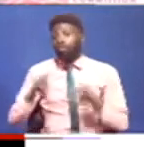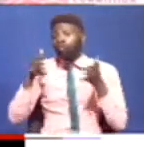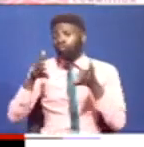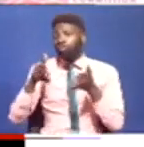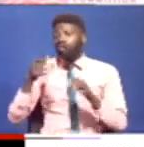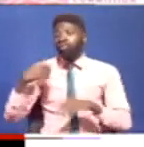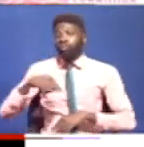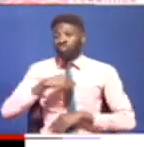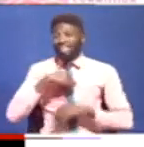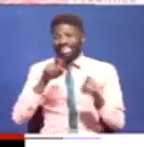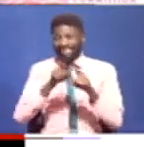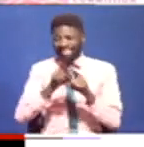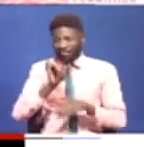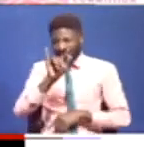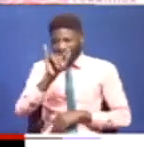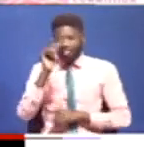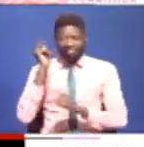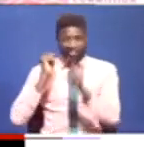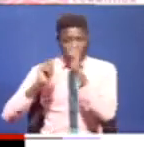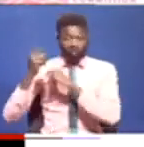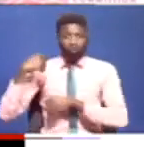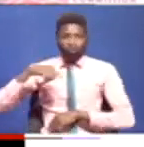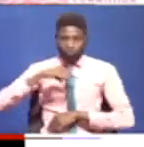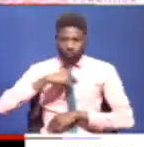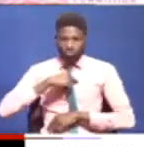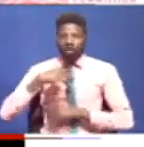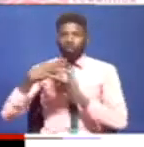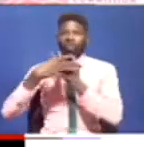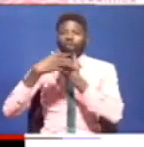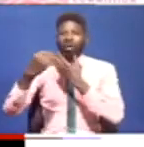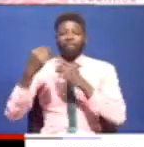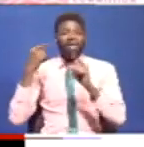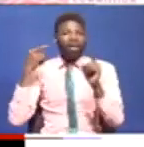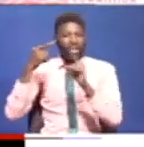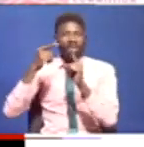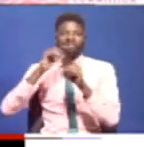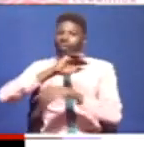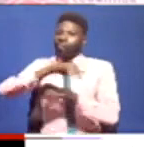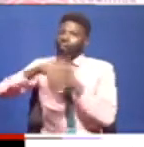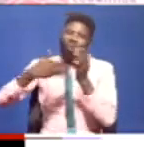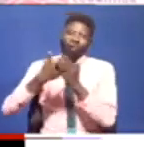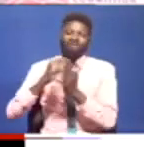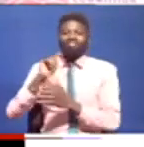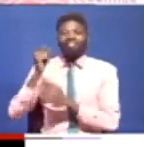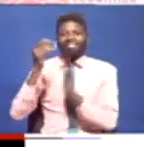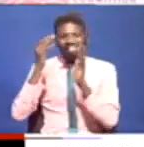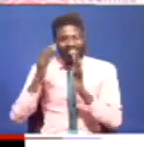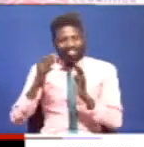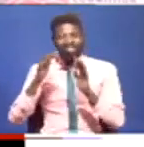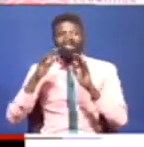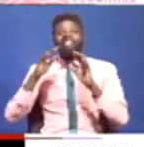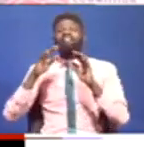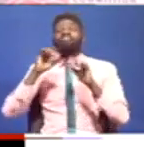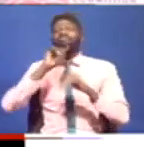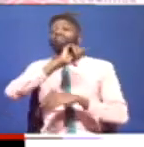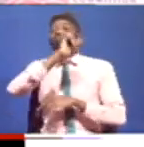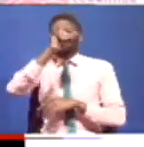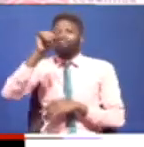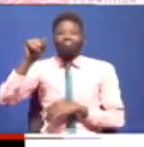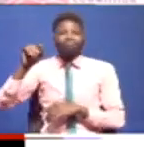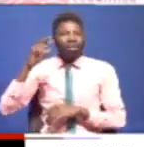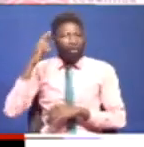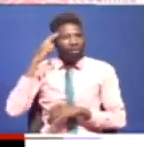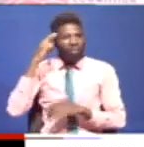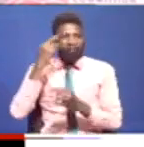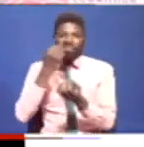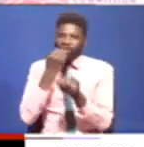that tradition to remind all Kenyans of all walks of life that we